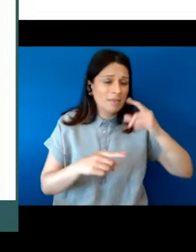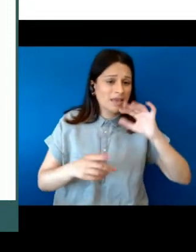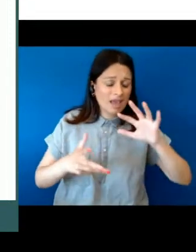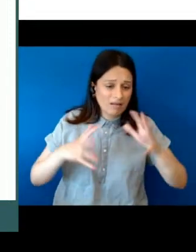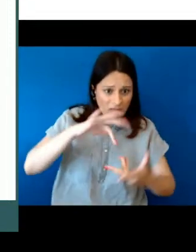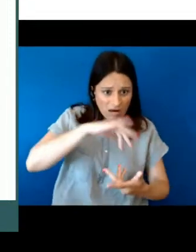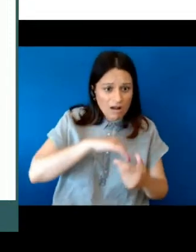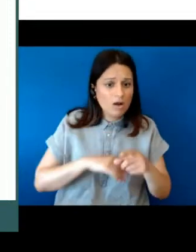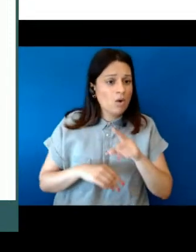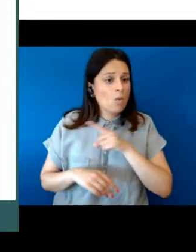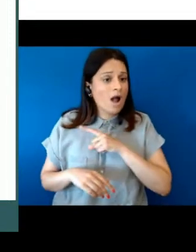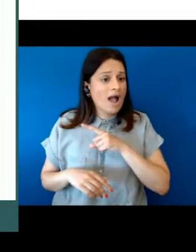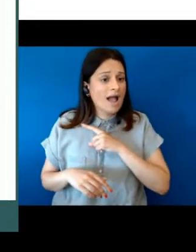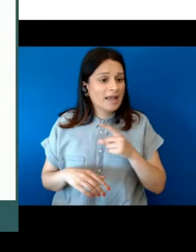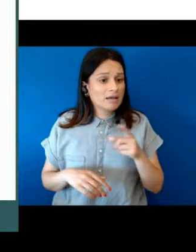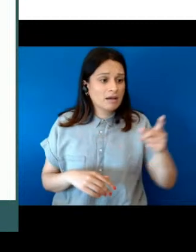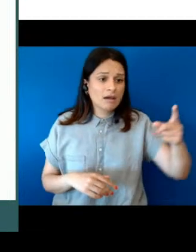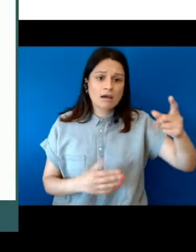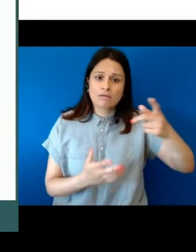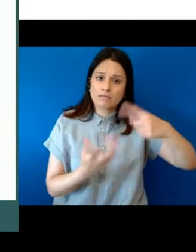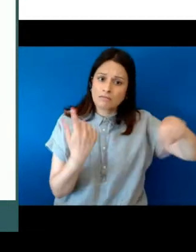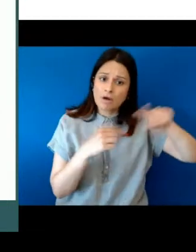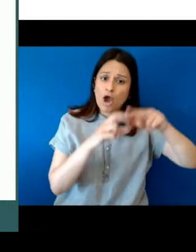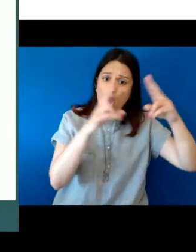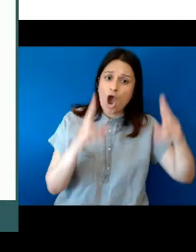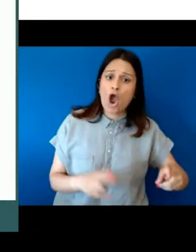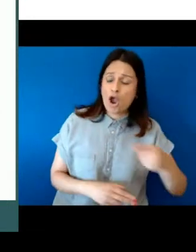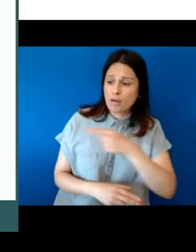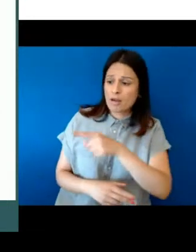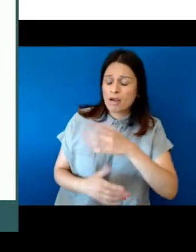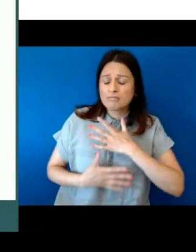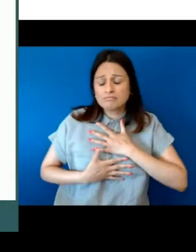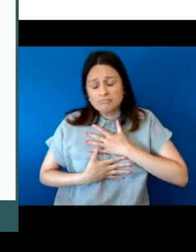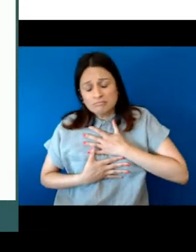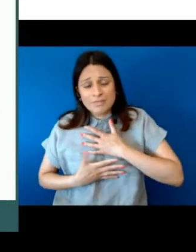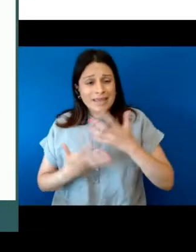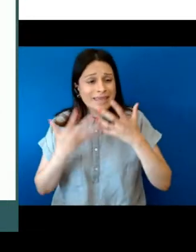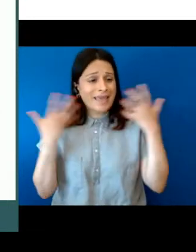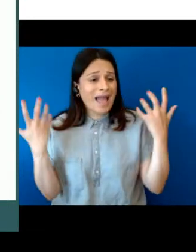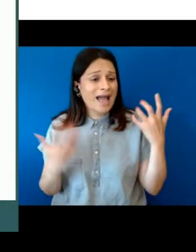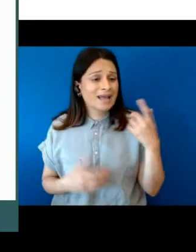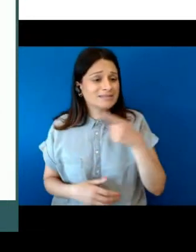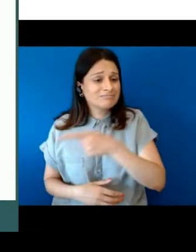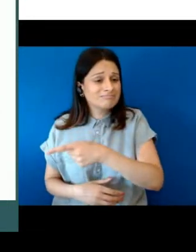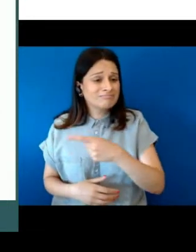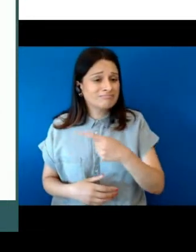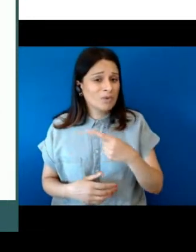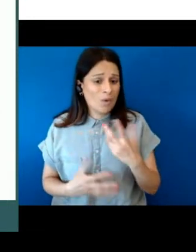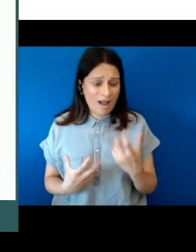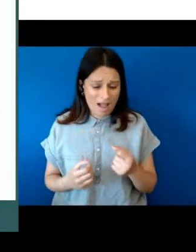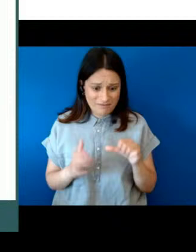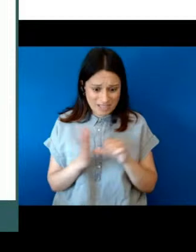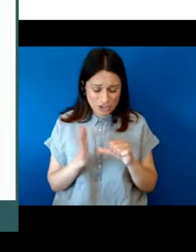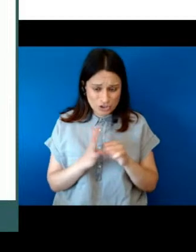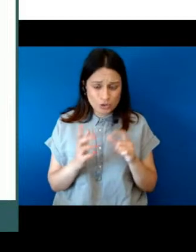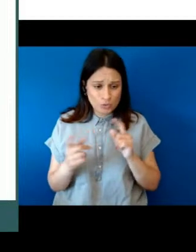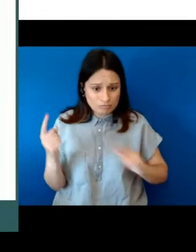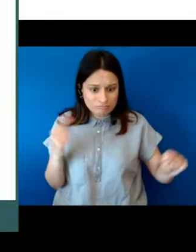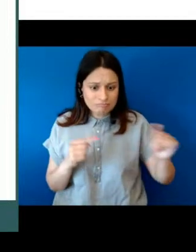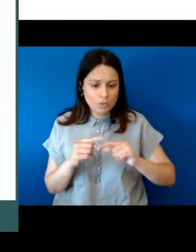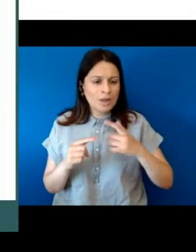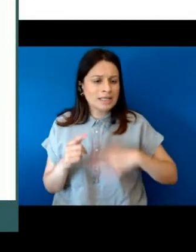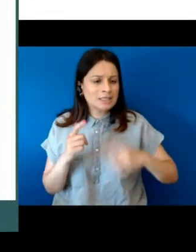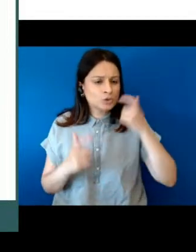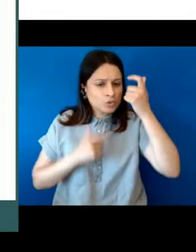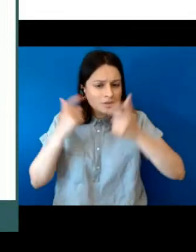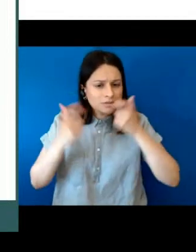other members of that house that might love that cat, and you've got all those types of issues as well to deal with. And when I was in